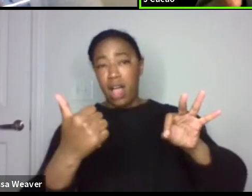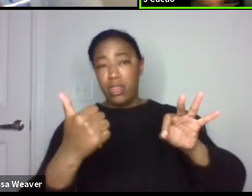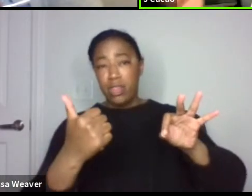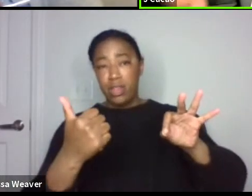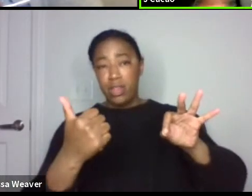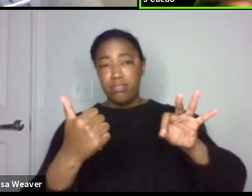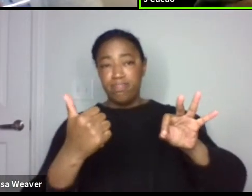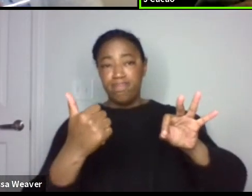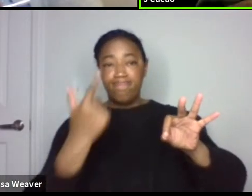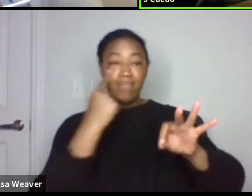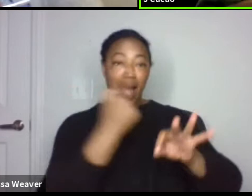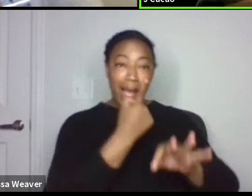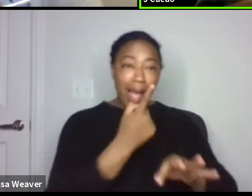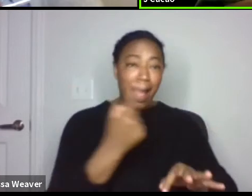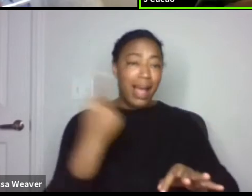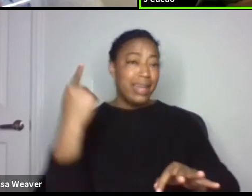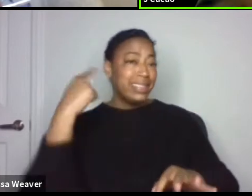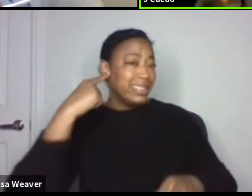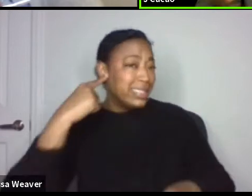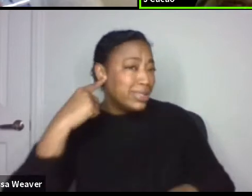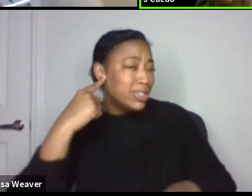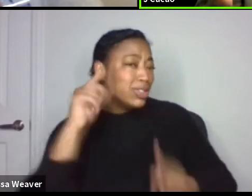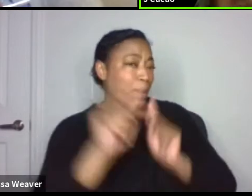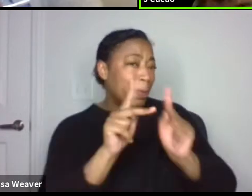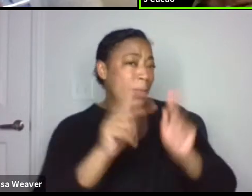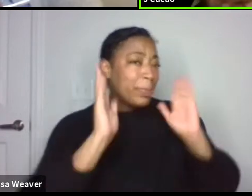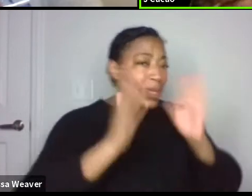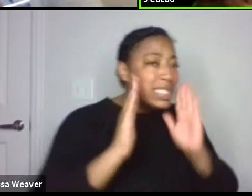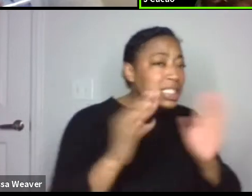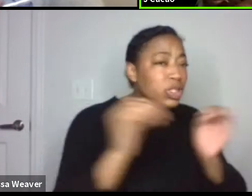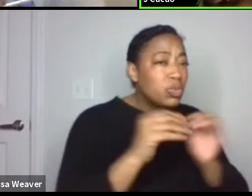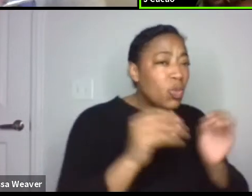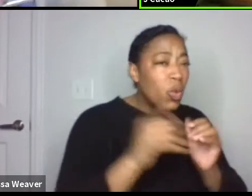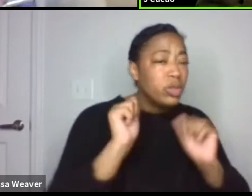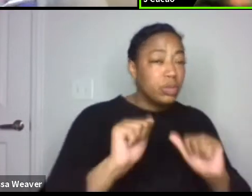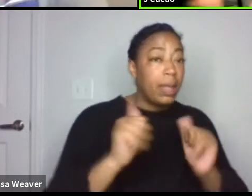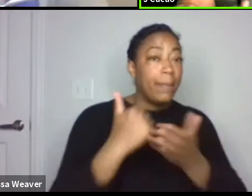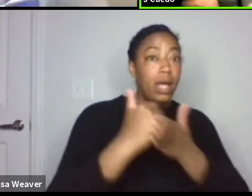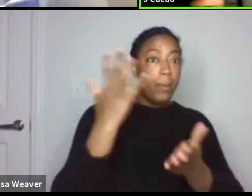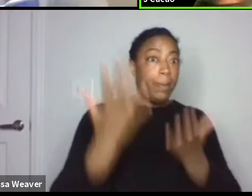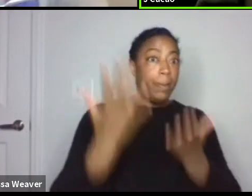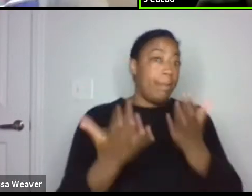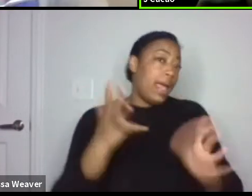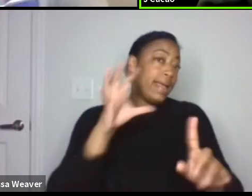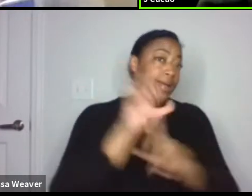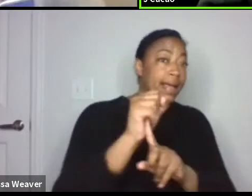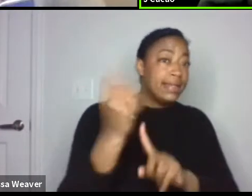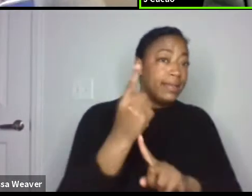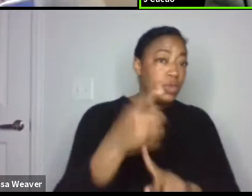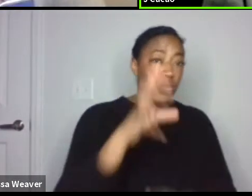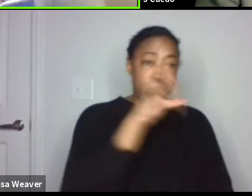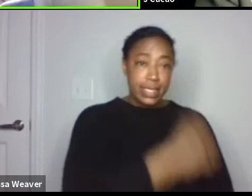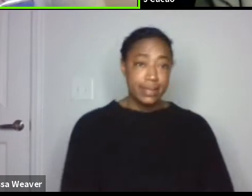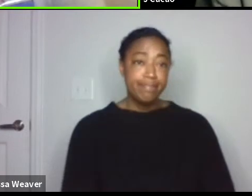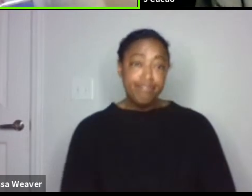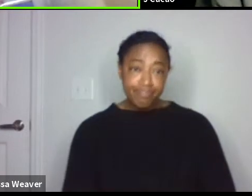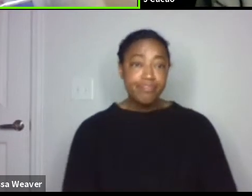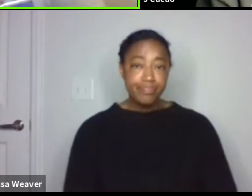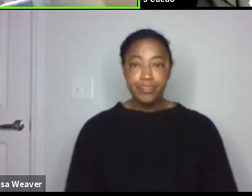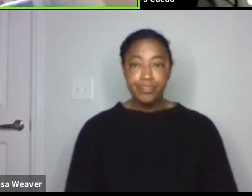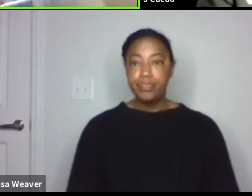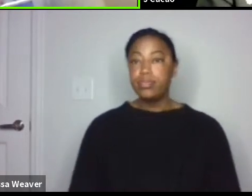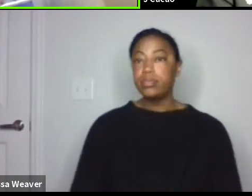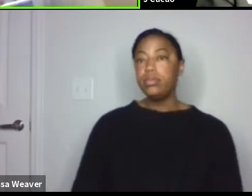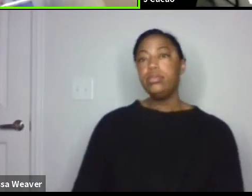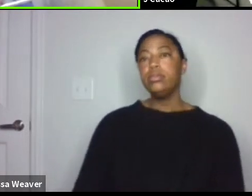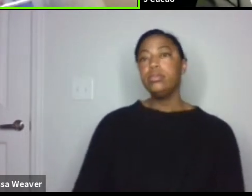an extra set of ears on your project. You know what I'm saying? Just in terms of that help, because they may be able to catch something that you miss. You know what I'm saying? Now, how did you